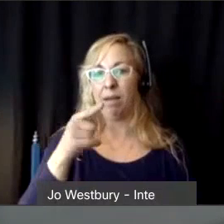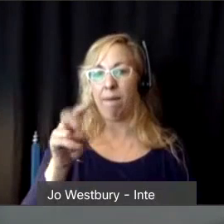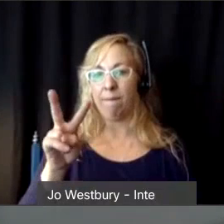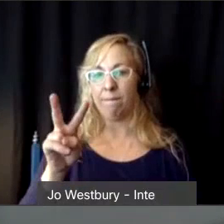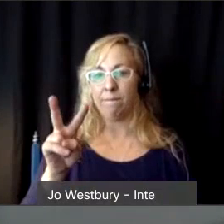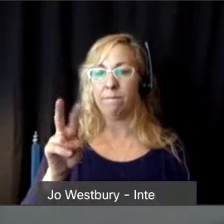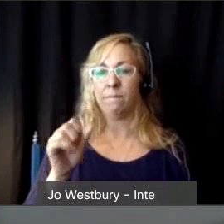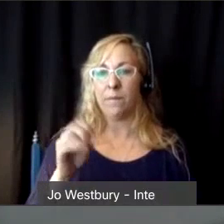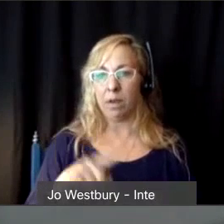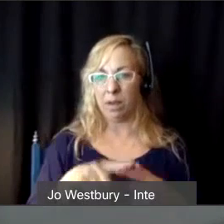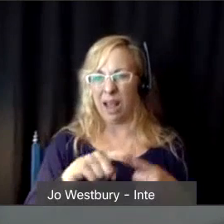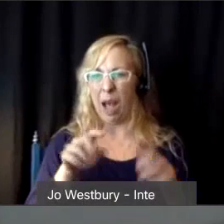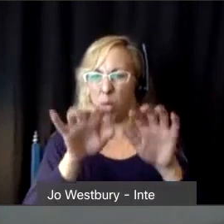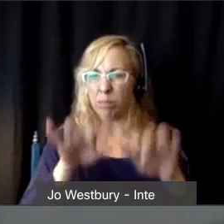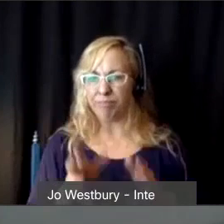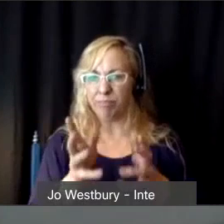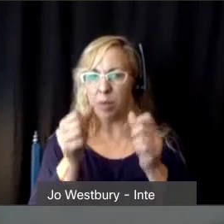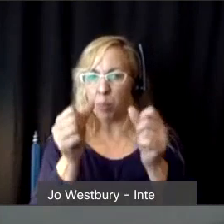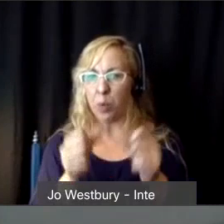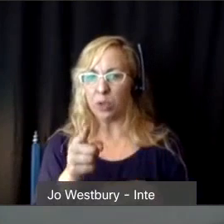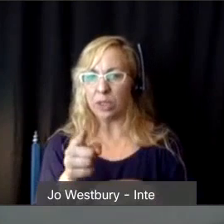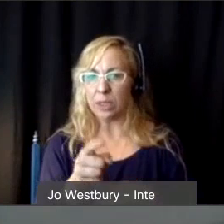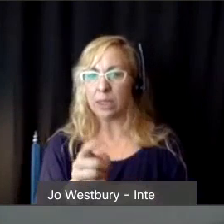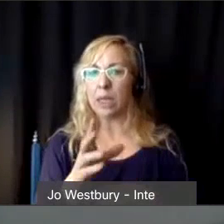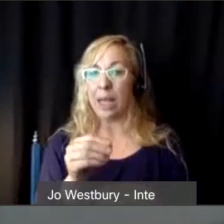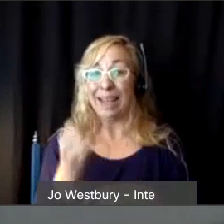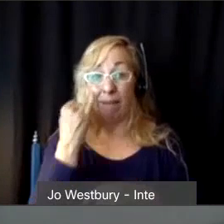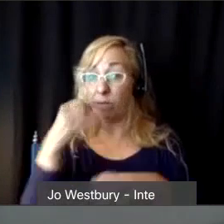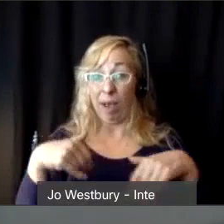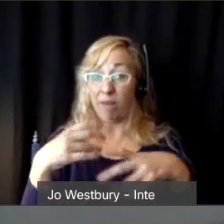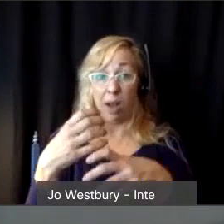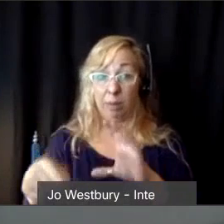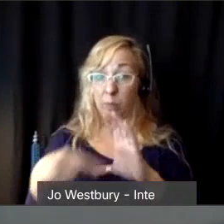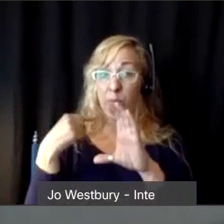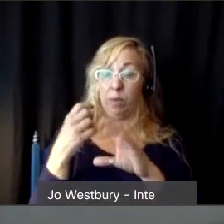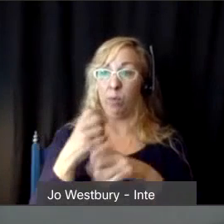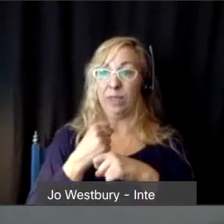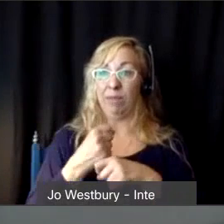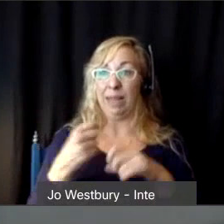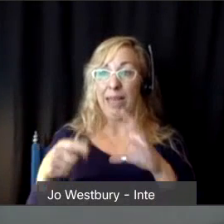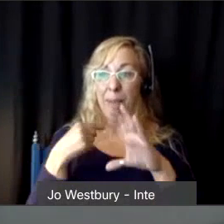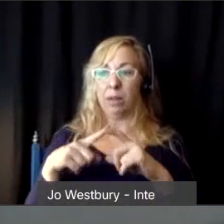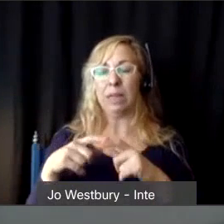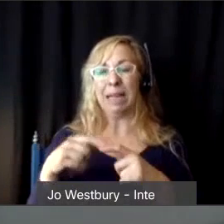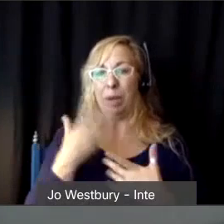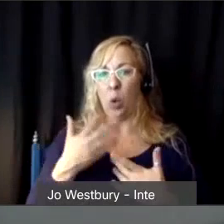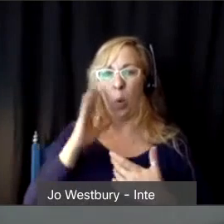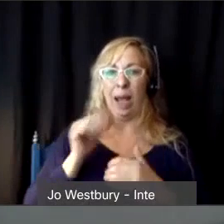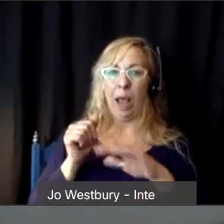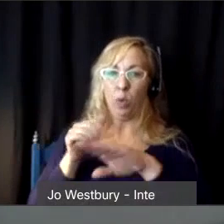kirk.dobson@dc.gov, and I'll also post it into the chat box and I'll forward it to you. ICFs must be enrolled in